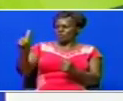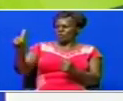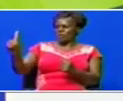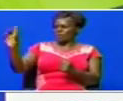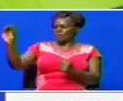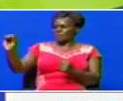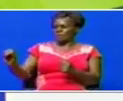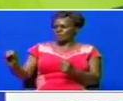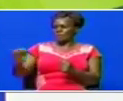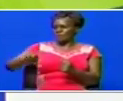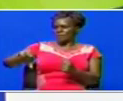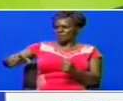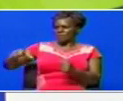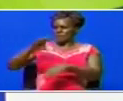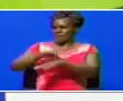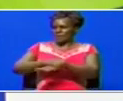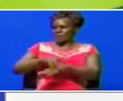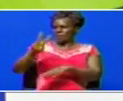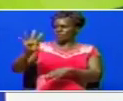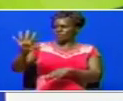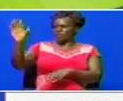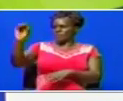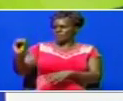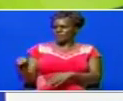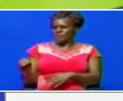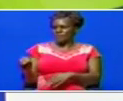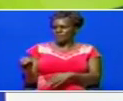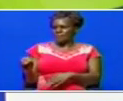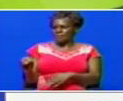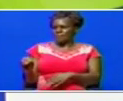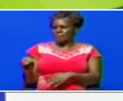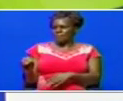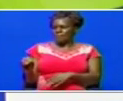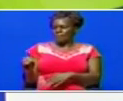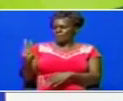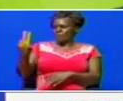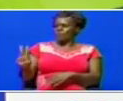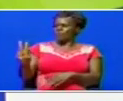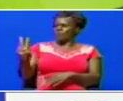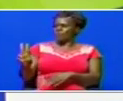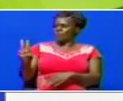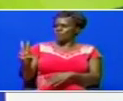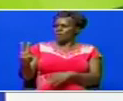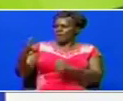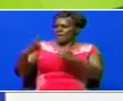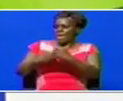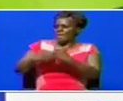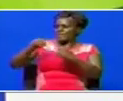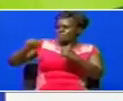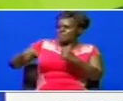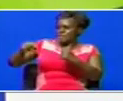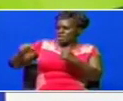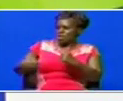0.11%. Counties with at least 25%, zero. Uhuru Kenyatta,